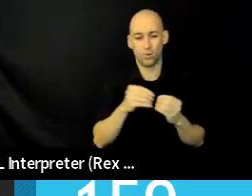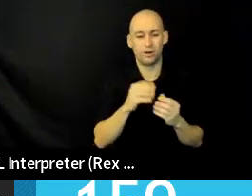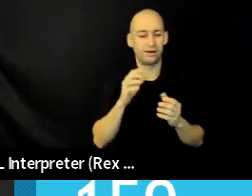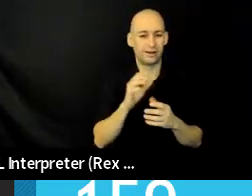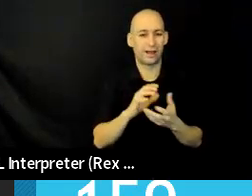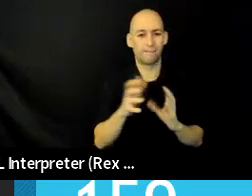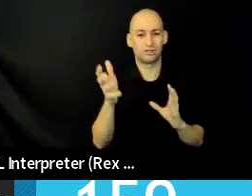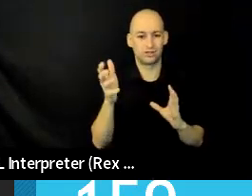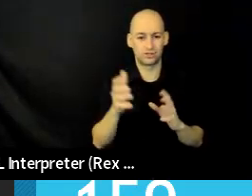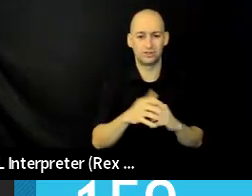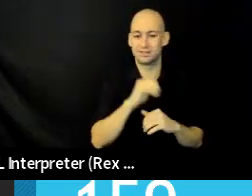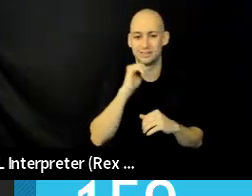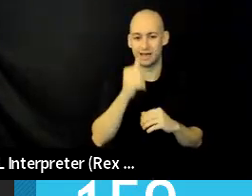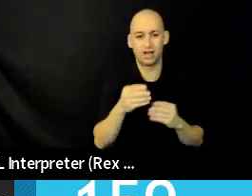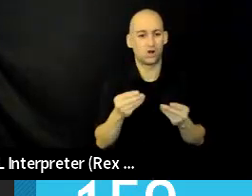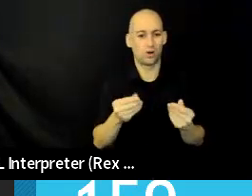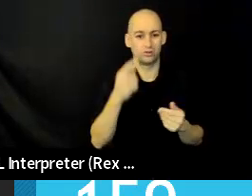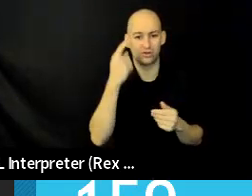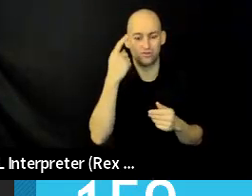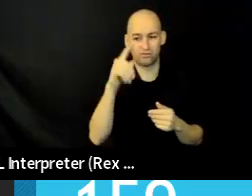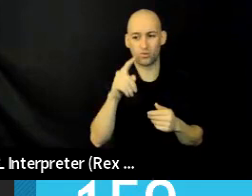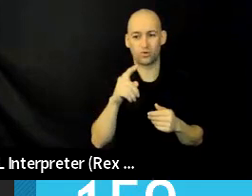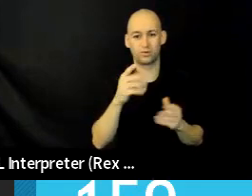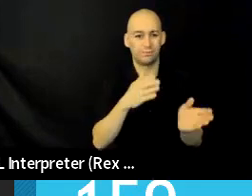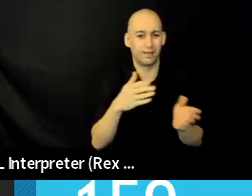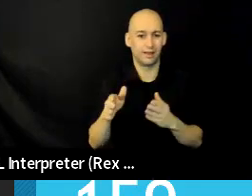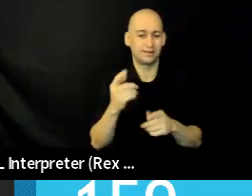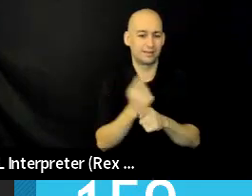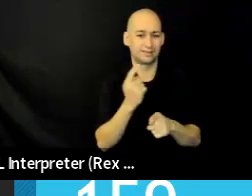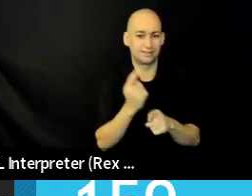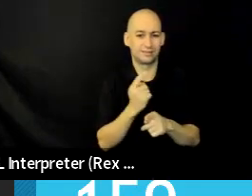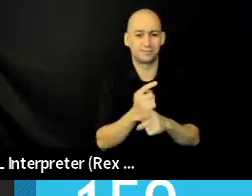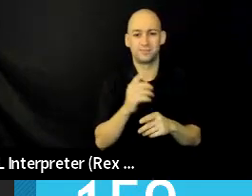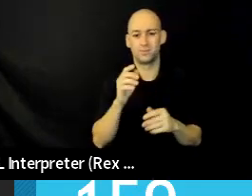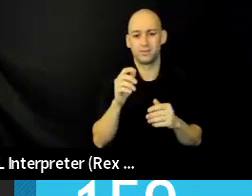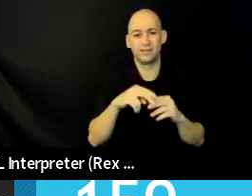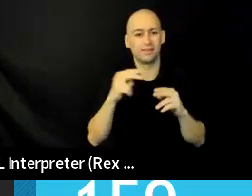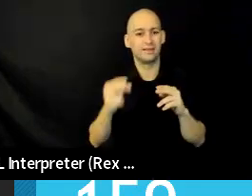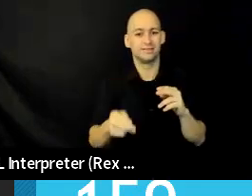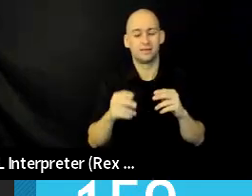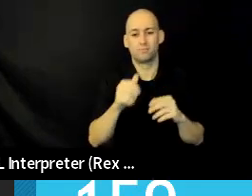for suggesting that they planned consistent with the least private injury.